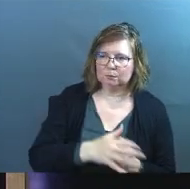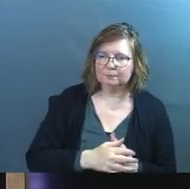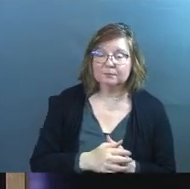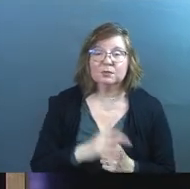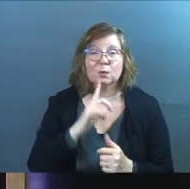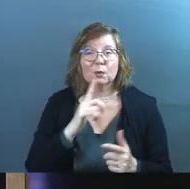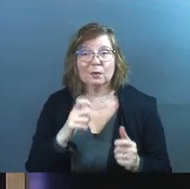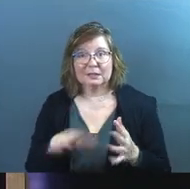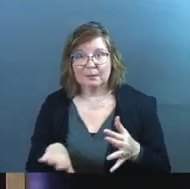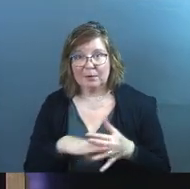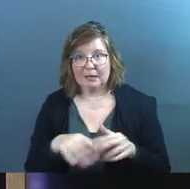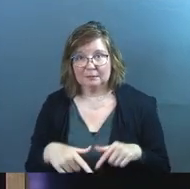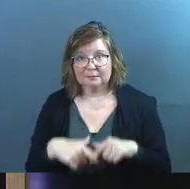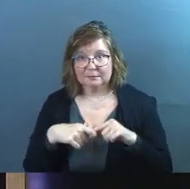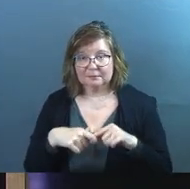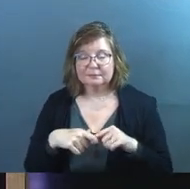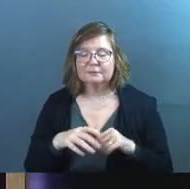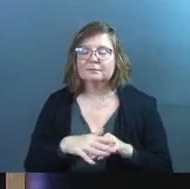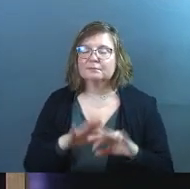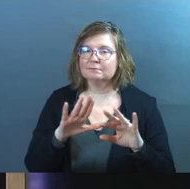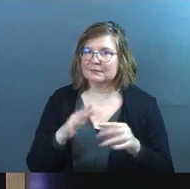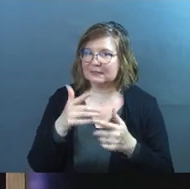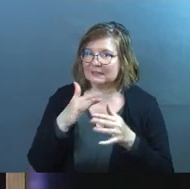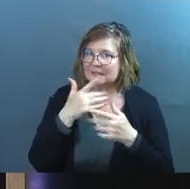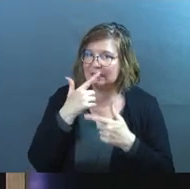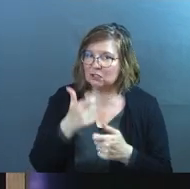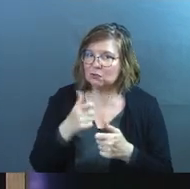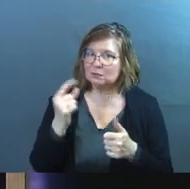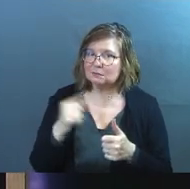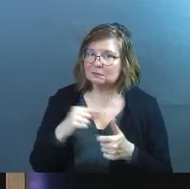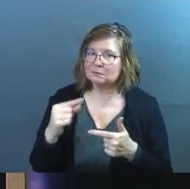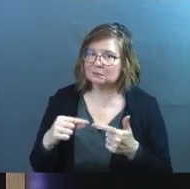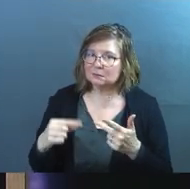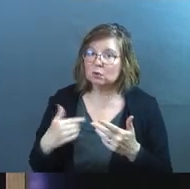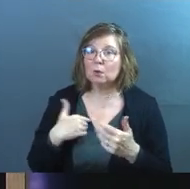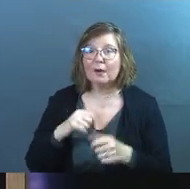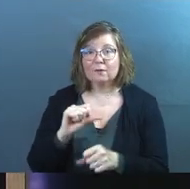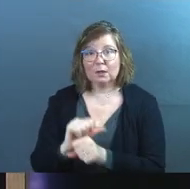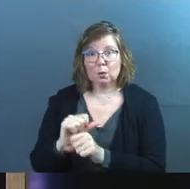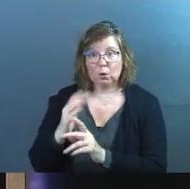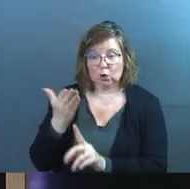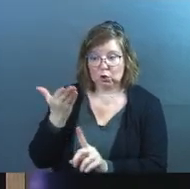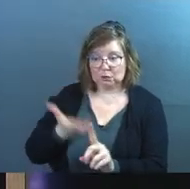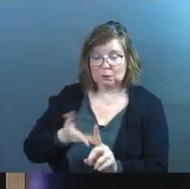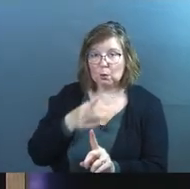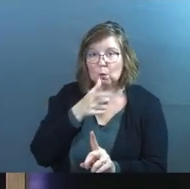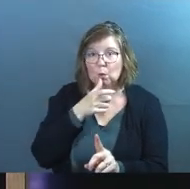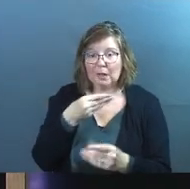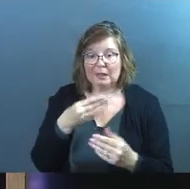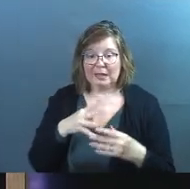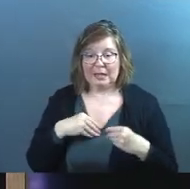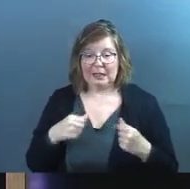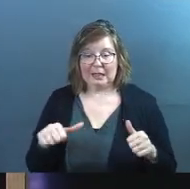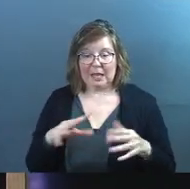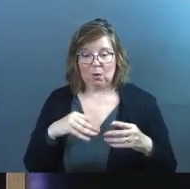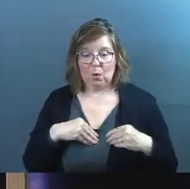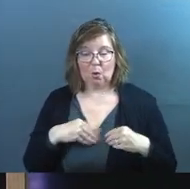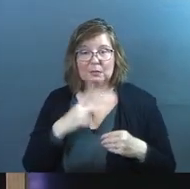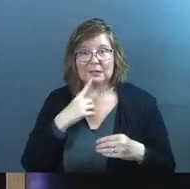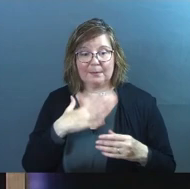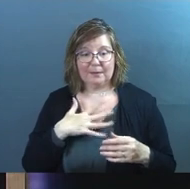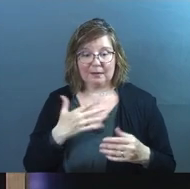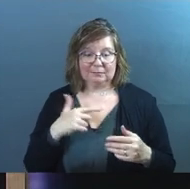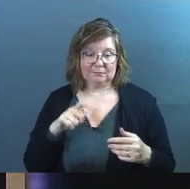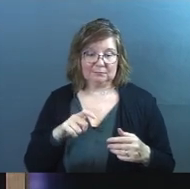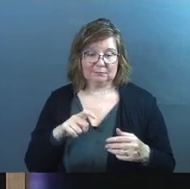So just real quick, take a break before we continue reading. Just some interesting things here. So you've got these workers who this landowner is like, hey, my